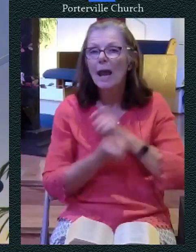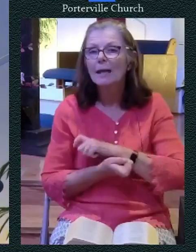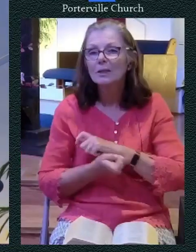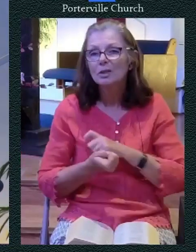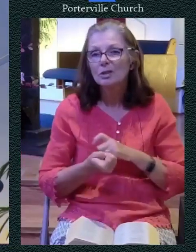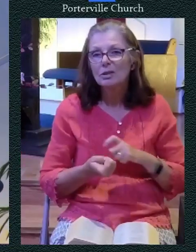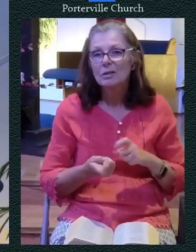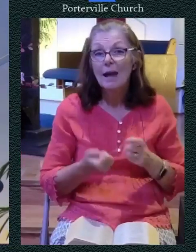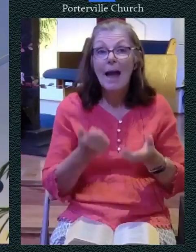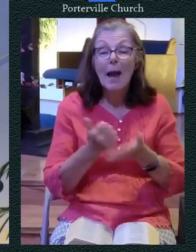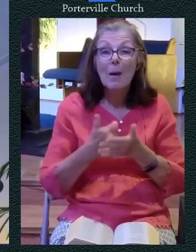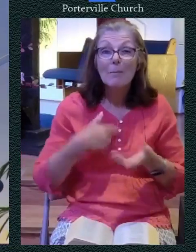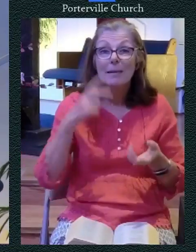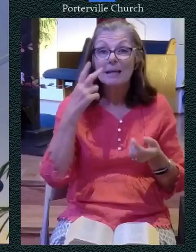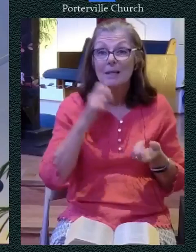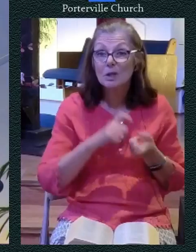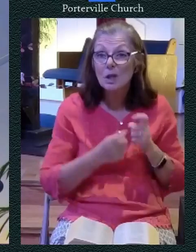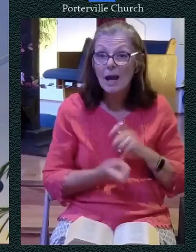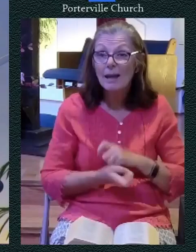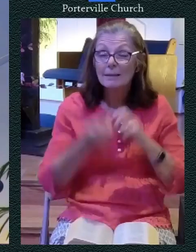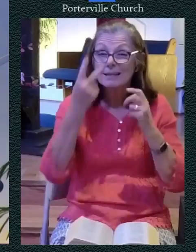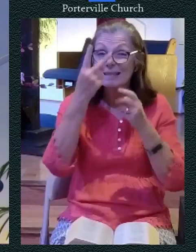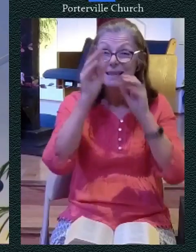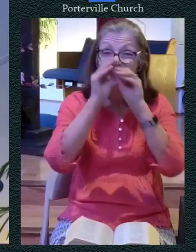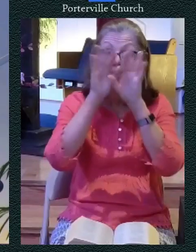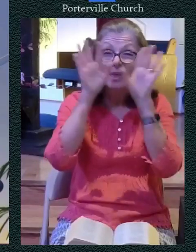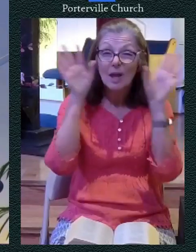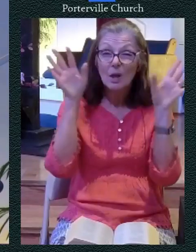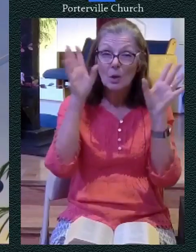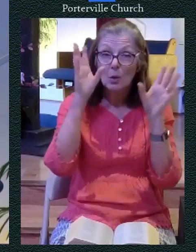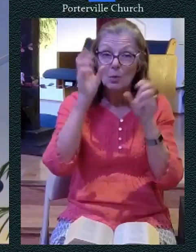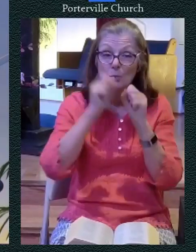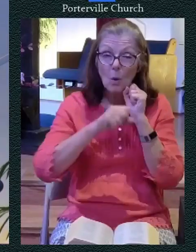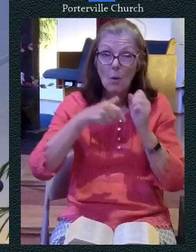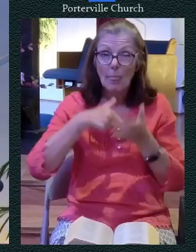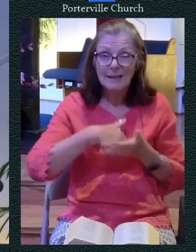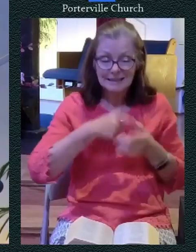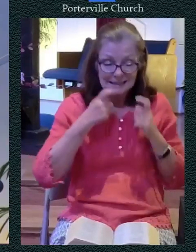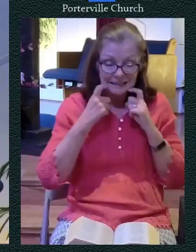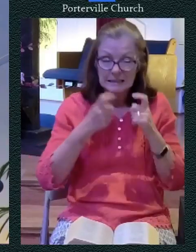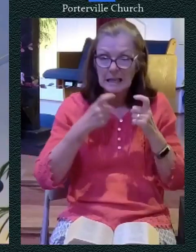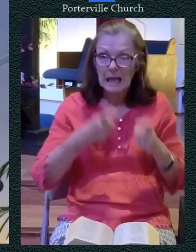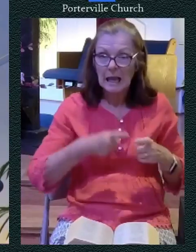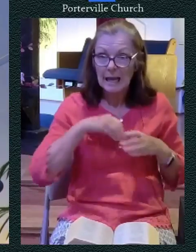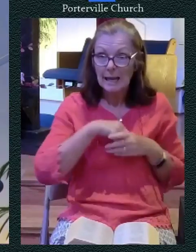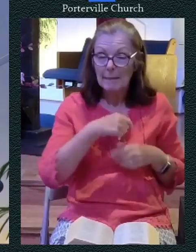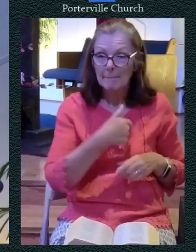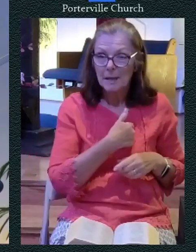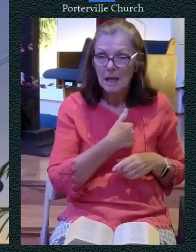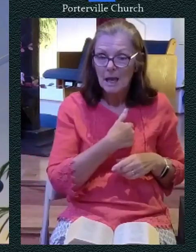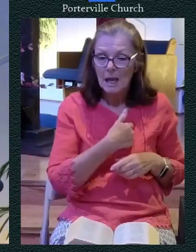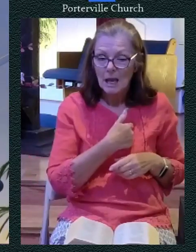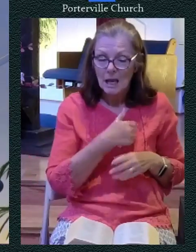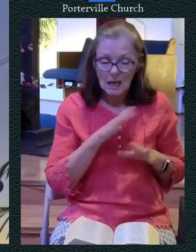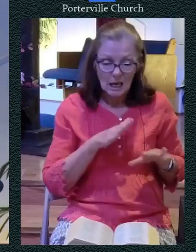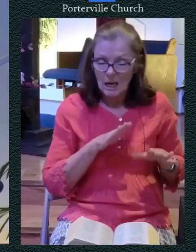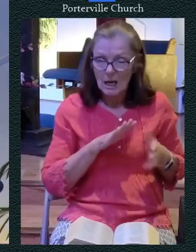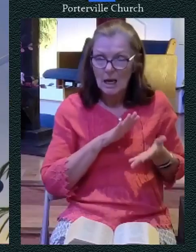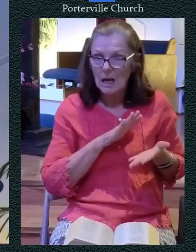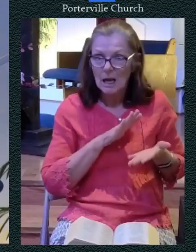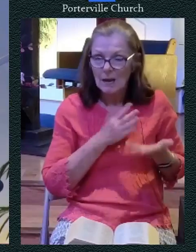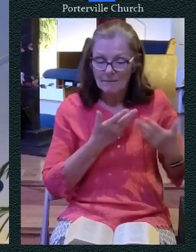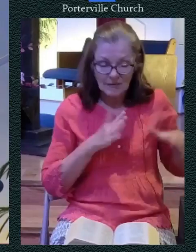see clearly so that this thing in me is taken care of and moved out